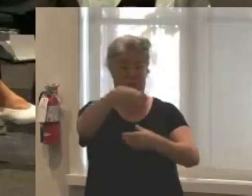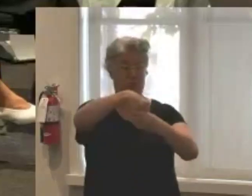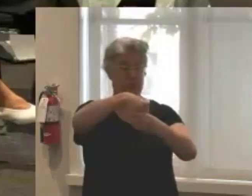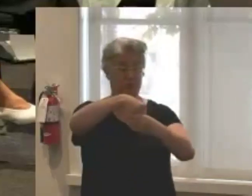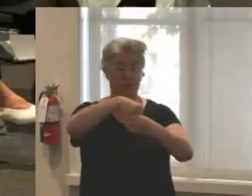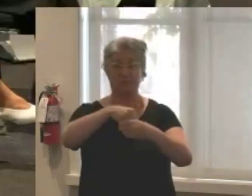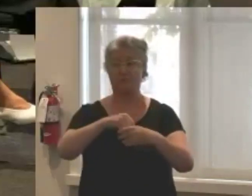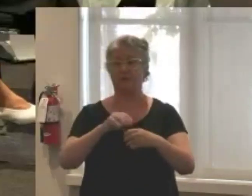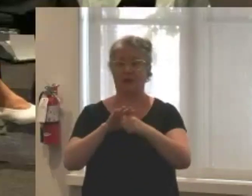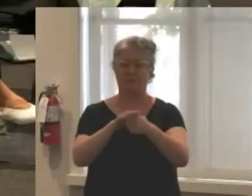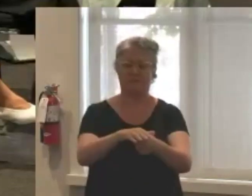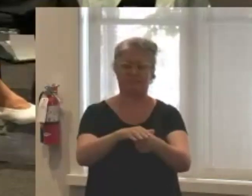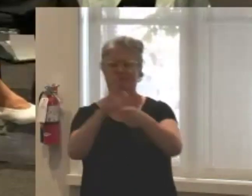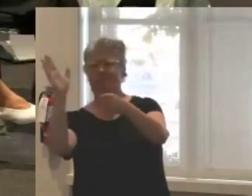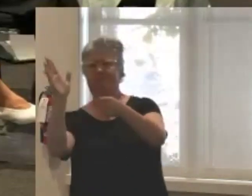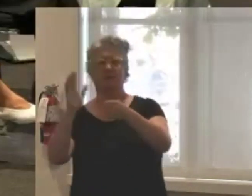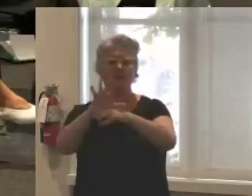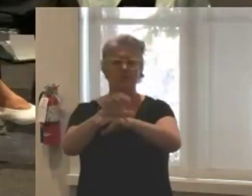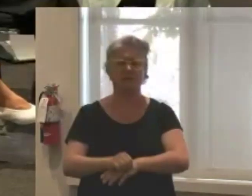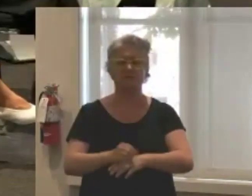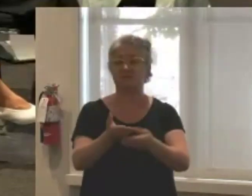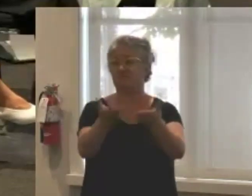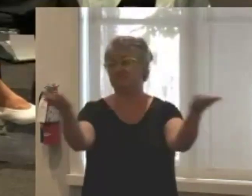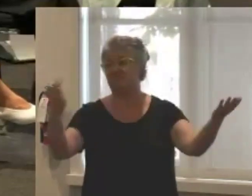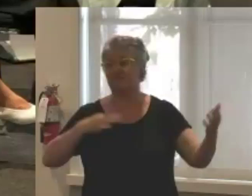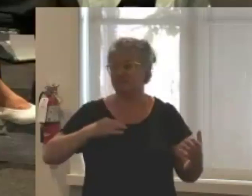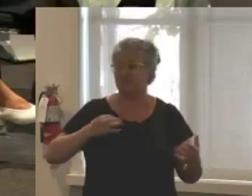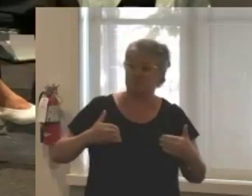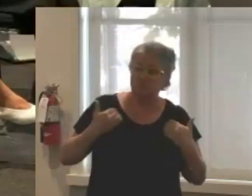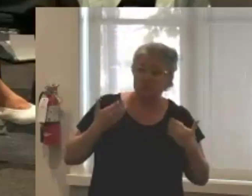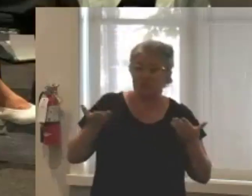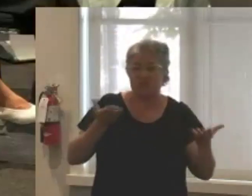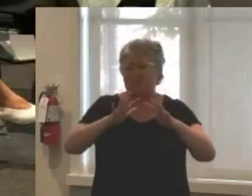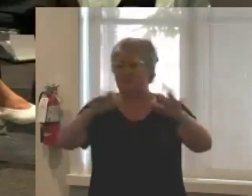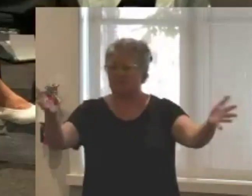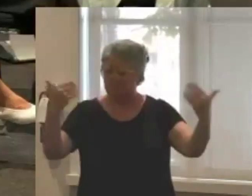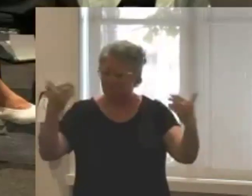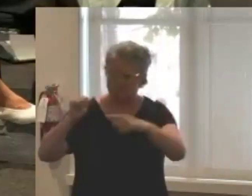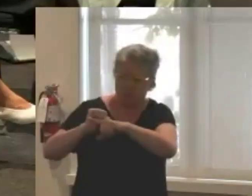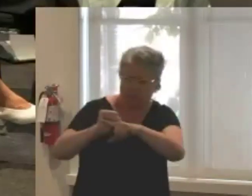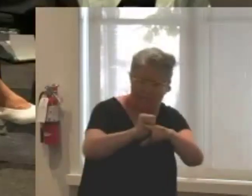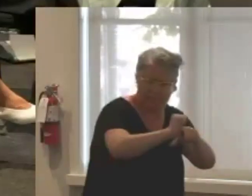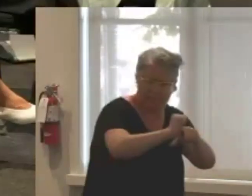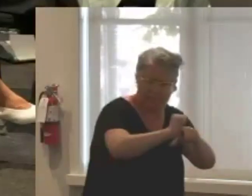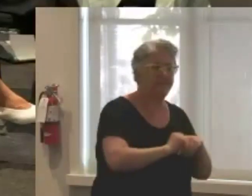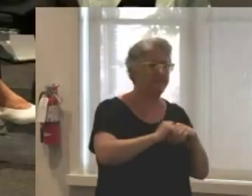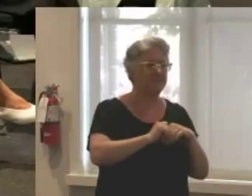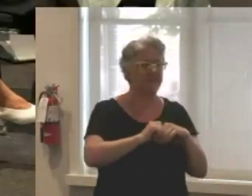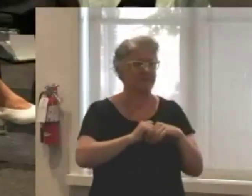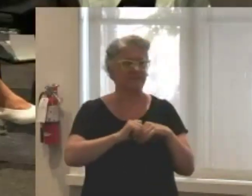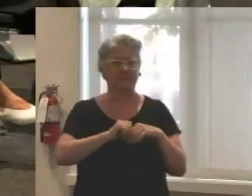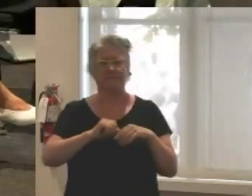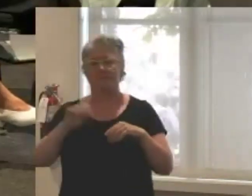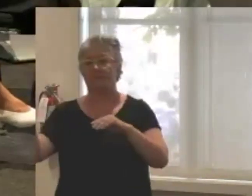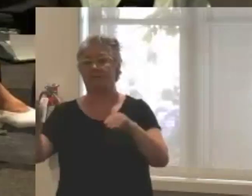practice to our volunteers, to our youth service users. Lots of queer and youth refugees